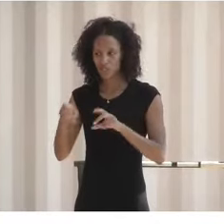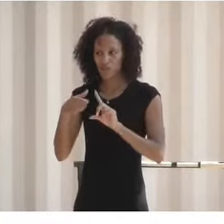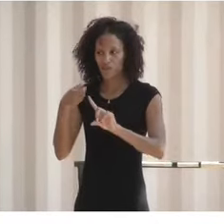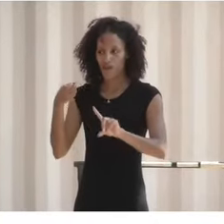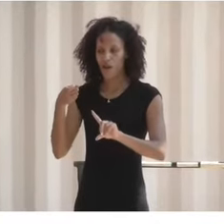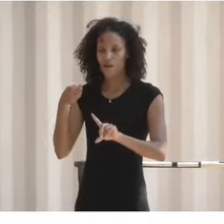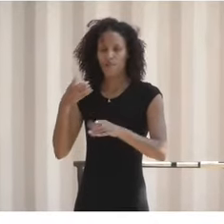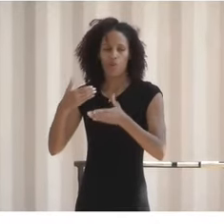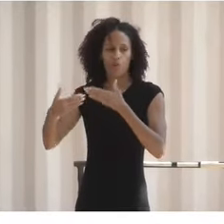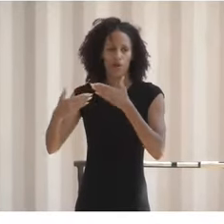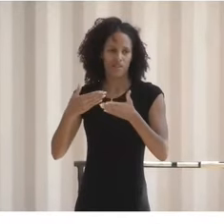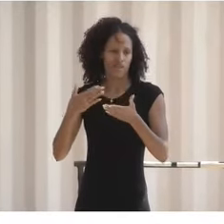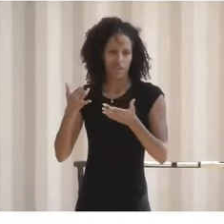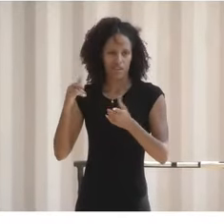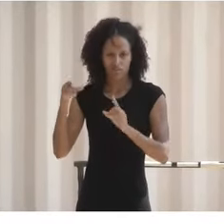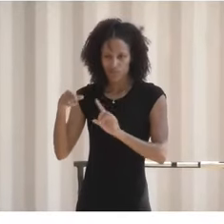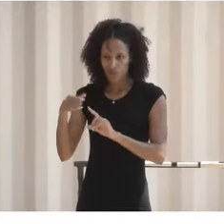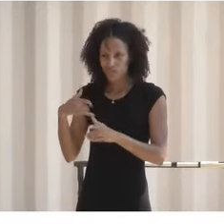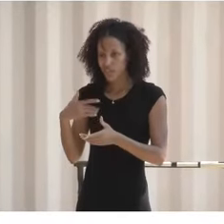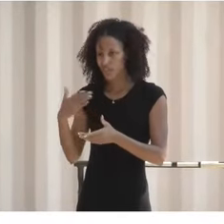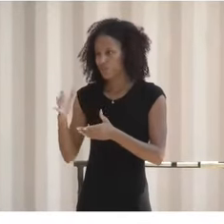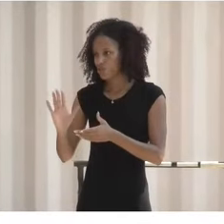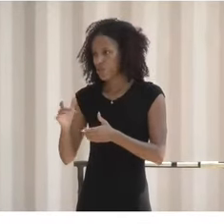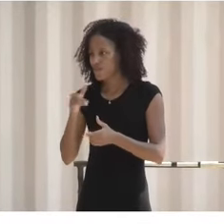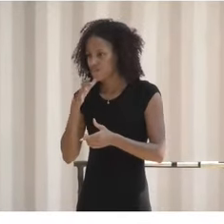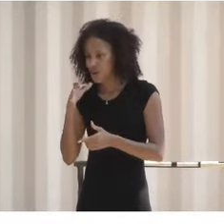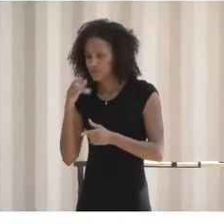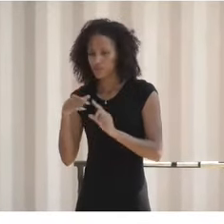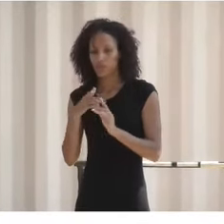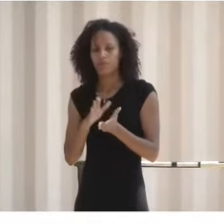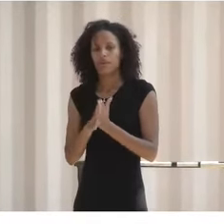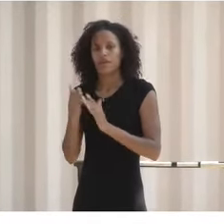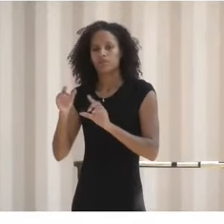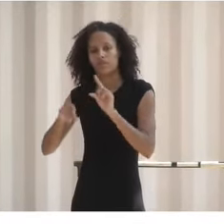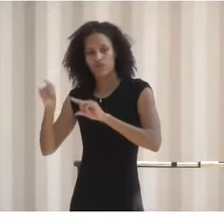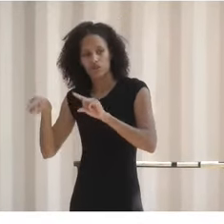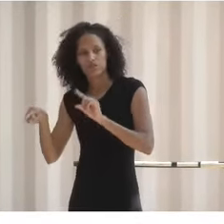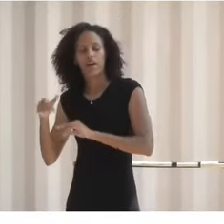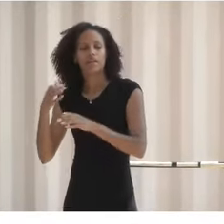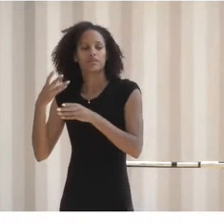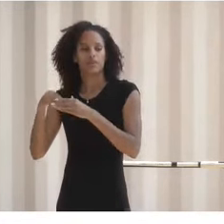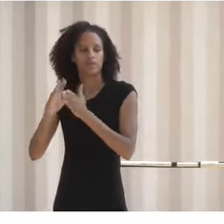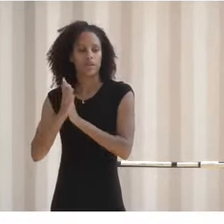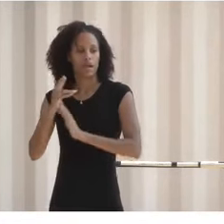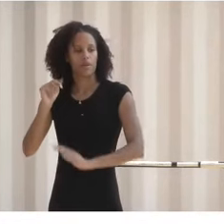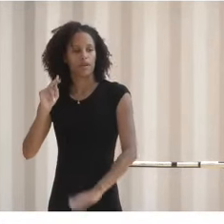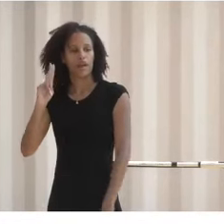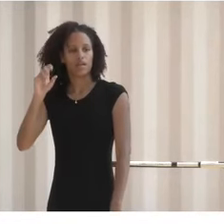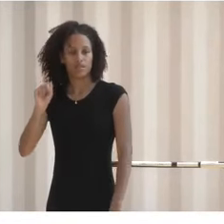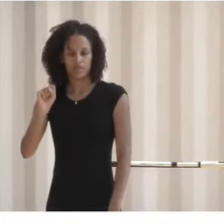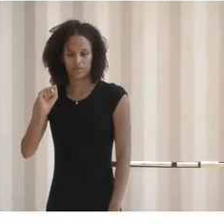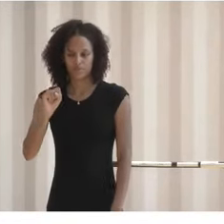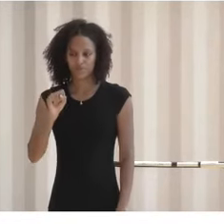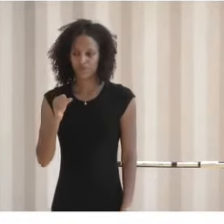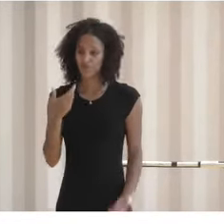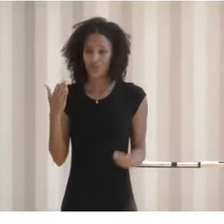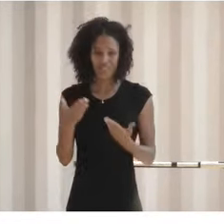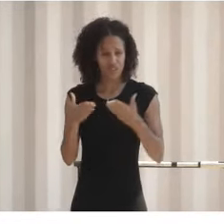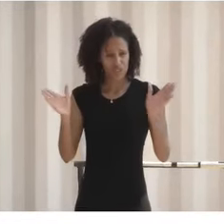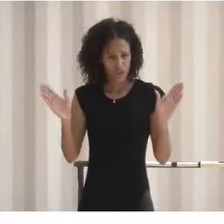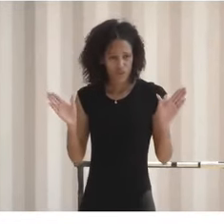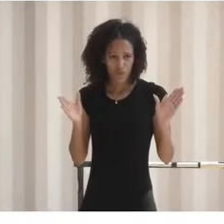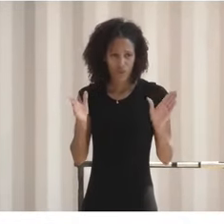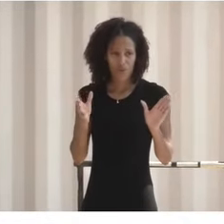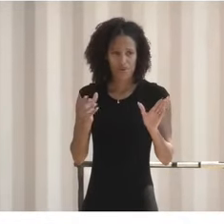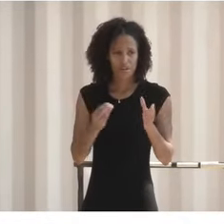from whatever it was, conventional farming, into diversifying into the nuts. And in general,